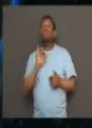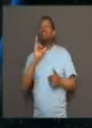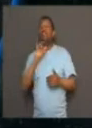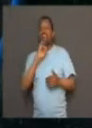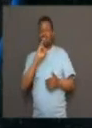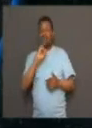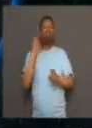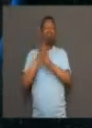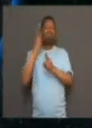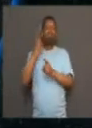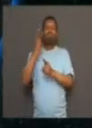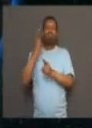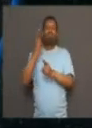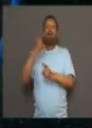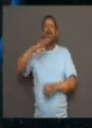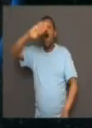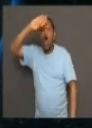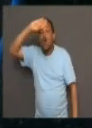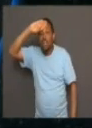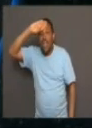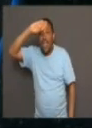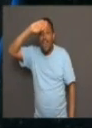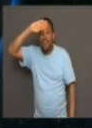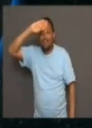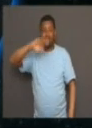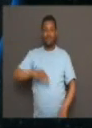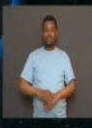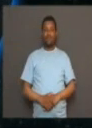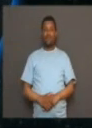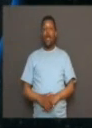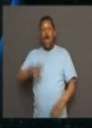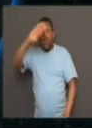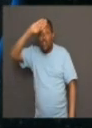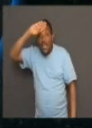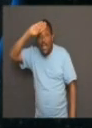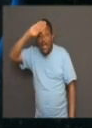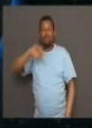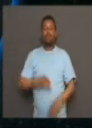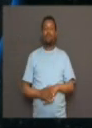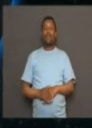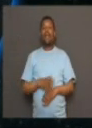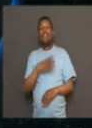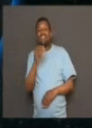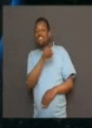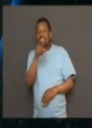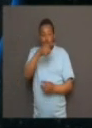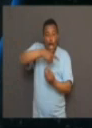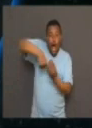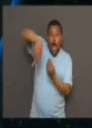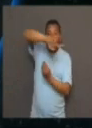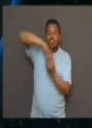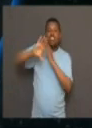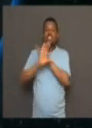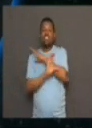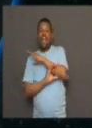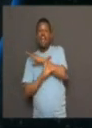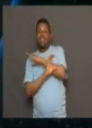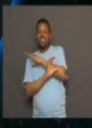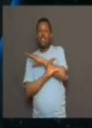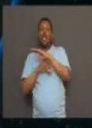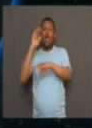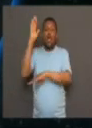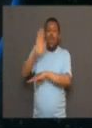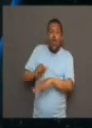is correct, Australia. Australia and its surrounding countries are